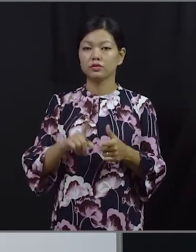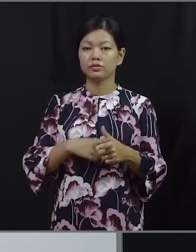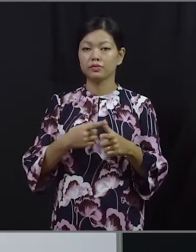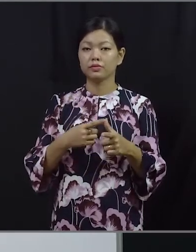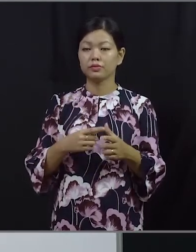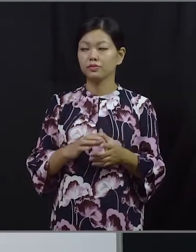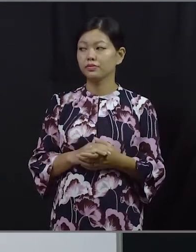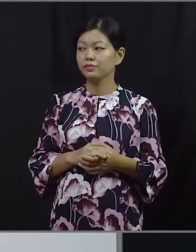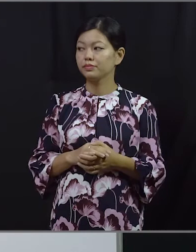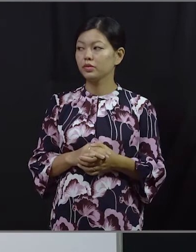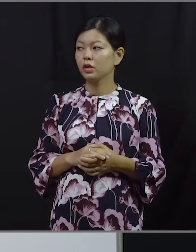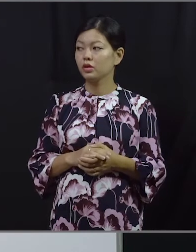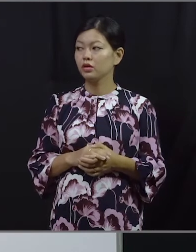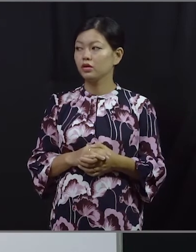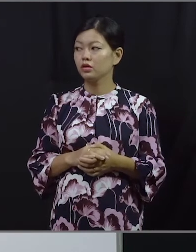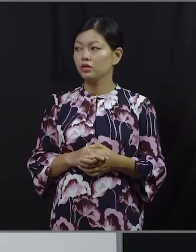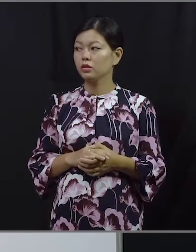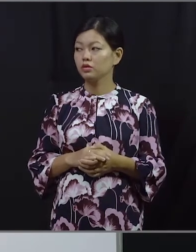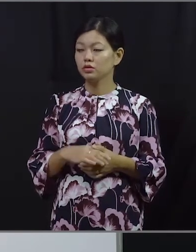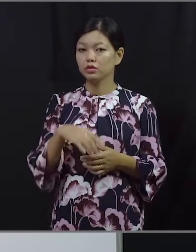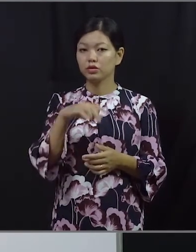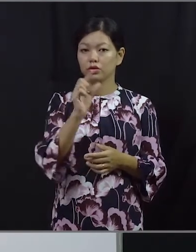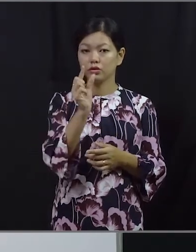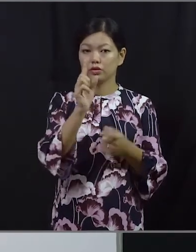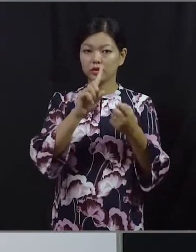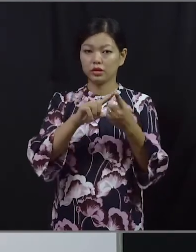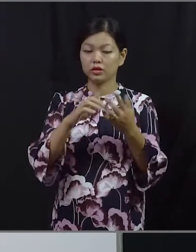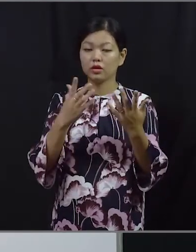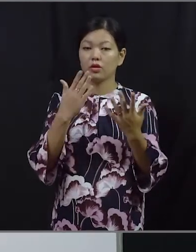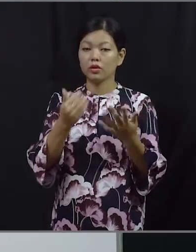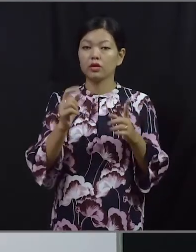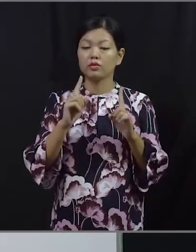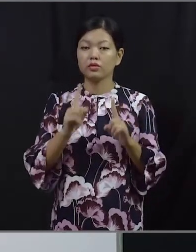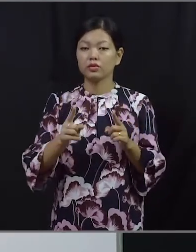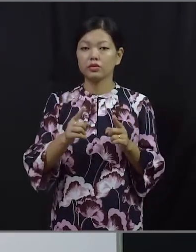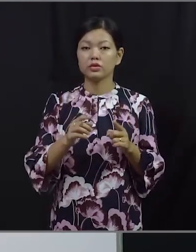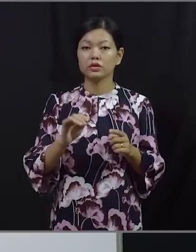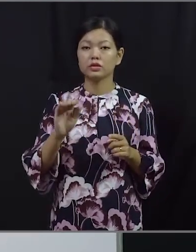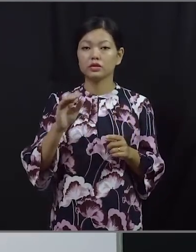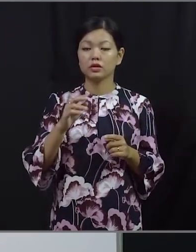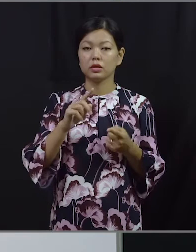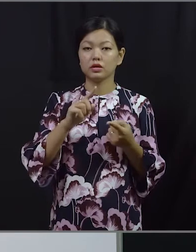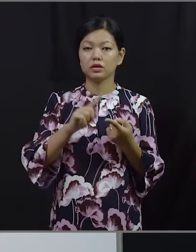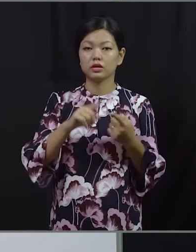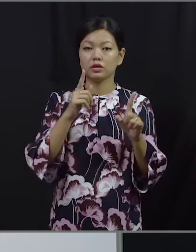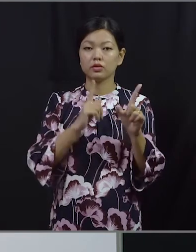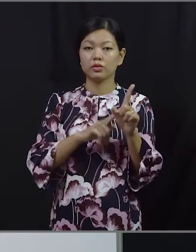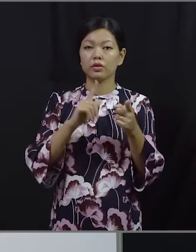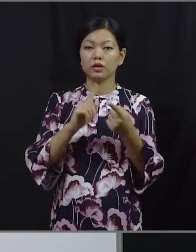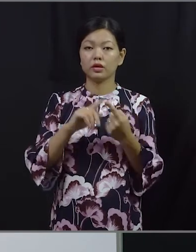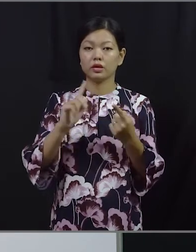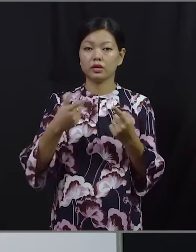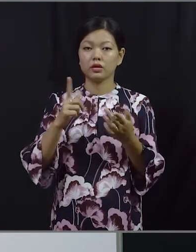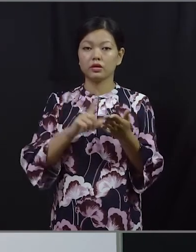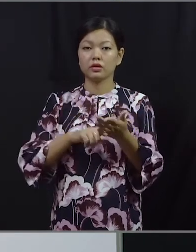Object distance. So, I will write U, but E because this is eye lens. Okay. So, we have to adjust the object in such